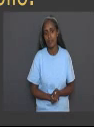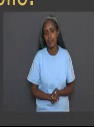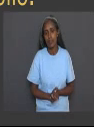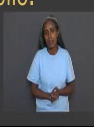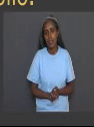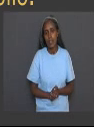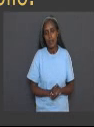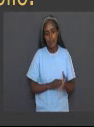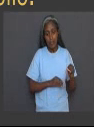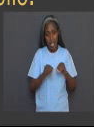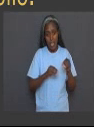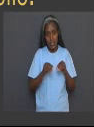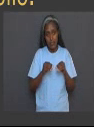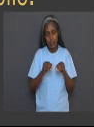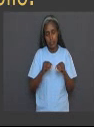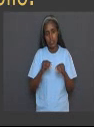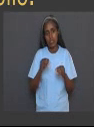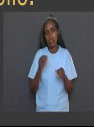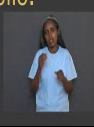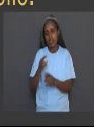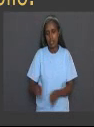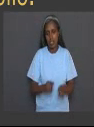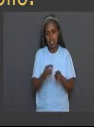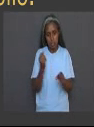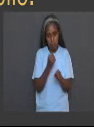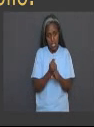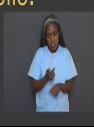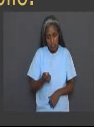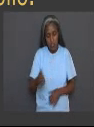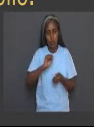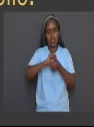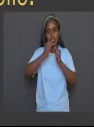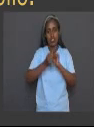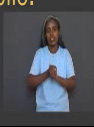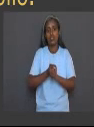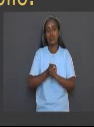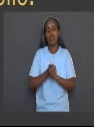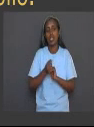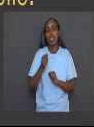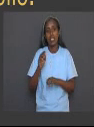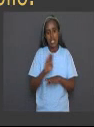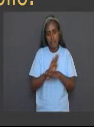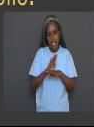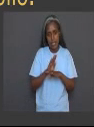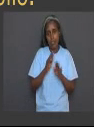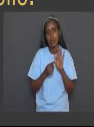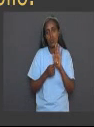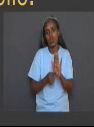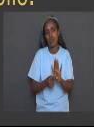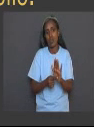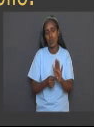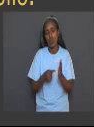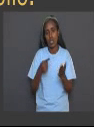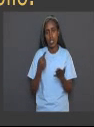Active strategies make frequent changes to the investment portfolio. They